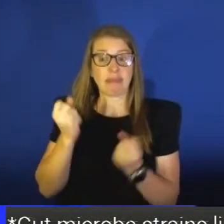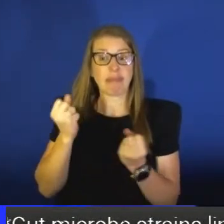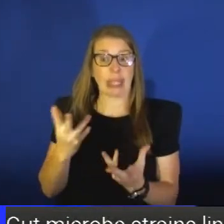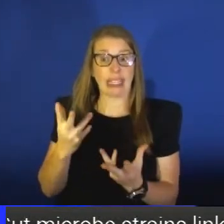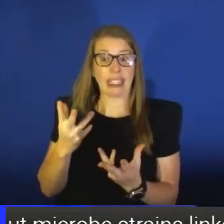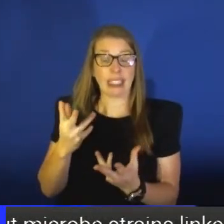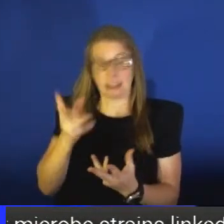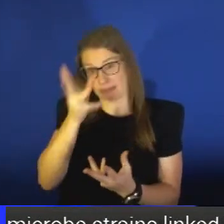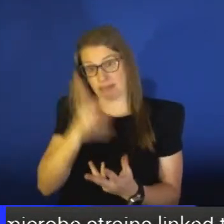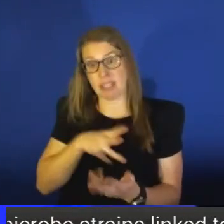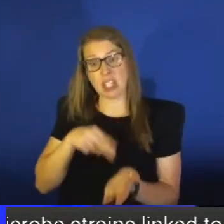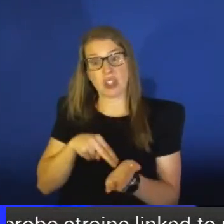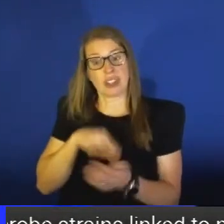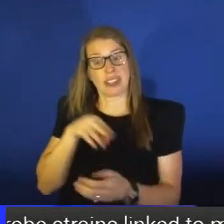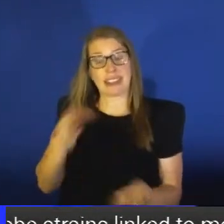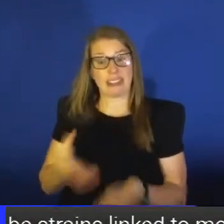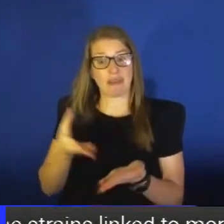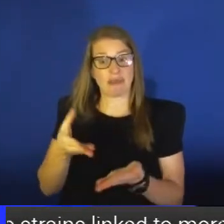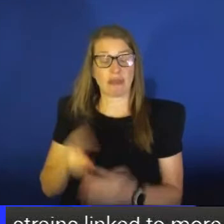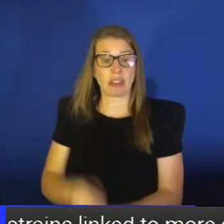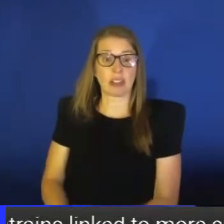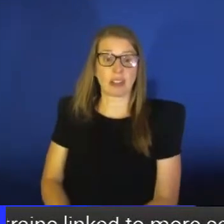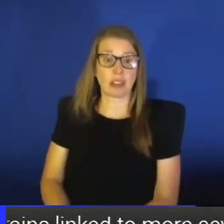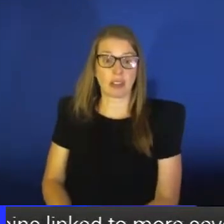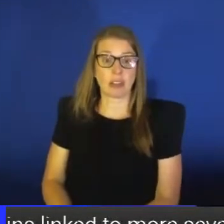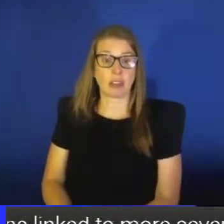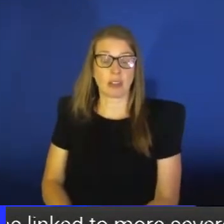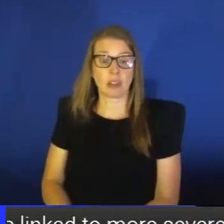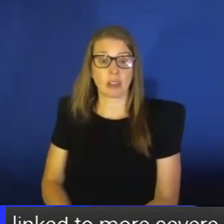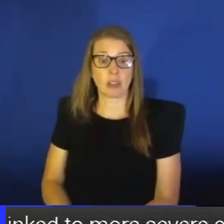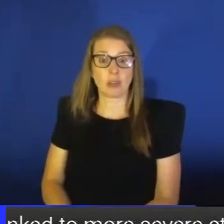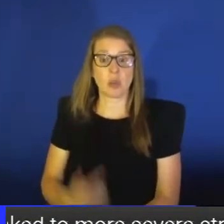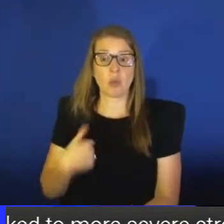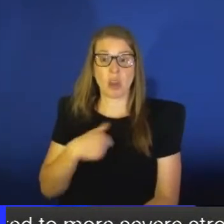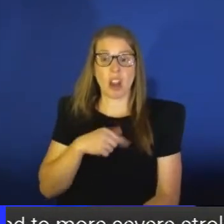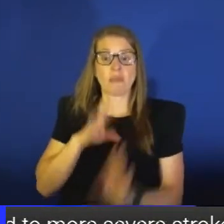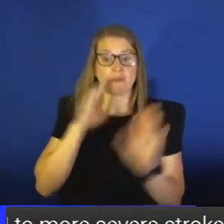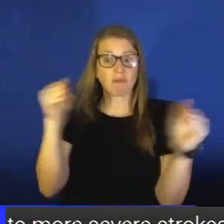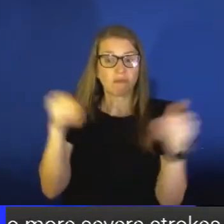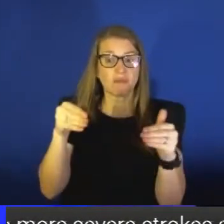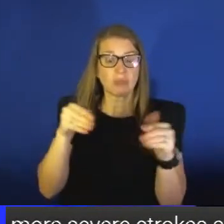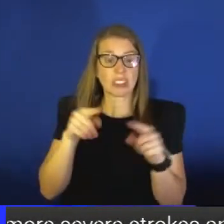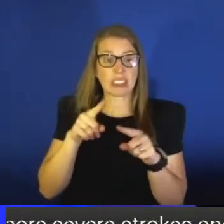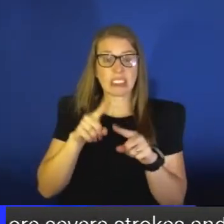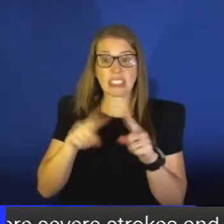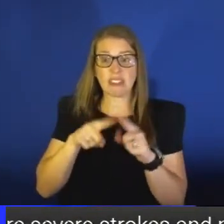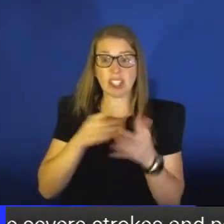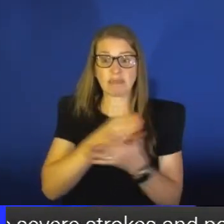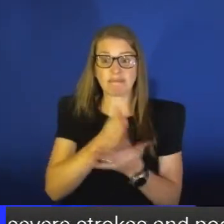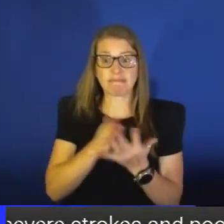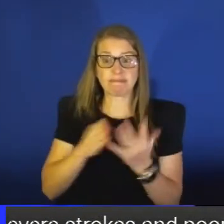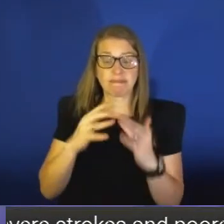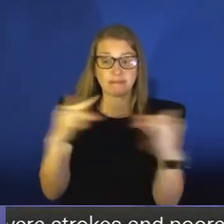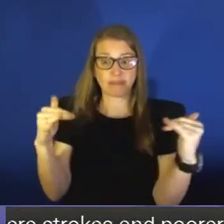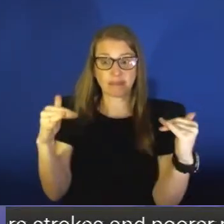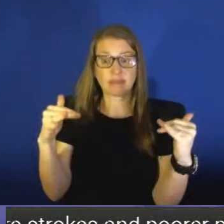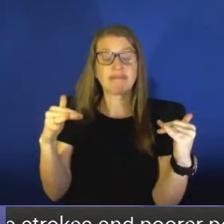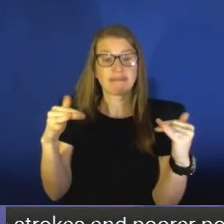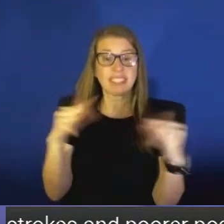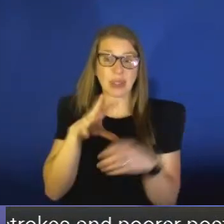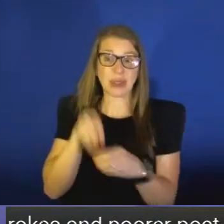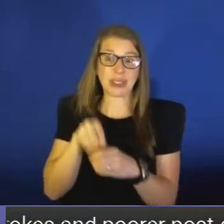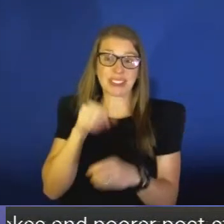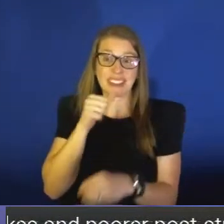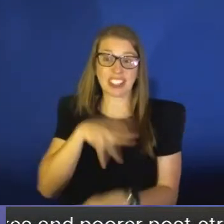we continue to be very focused on all aspects of diversity, including gender diversity. Absolutely. Thank you so